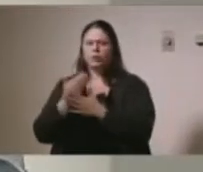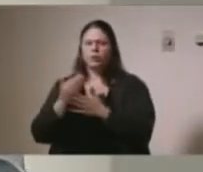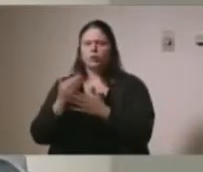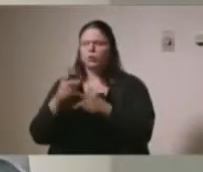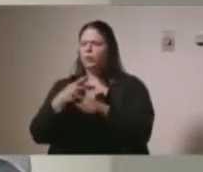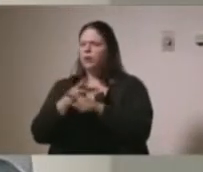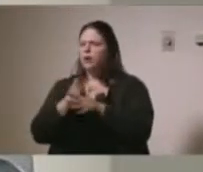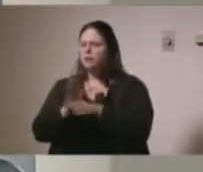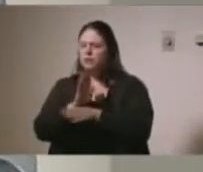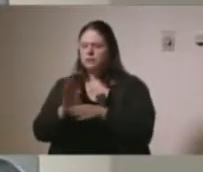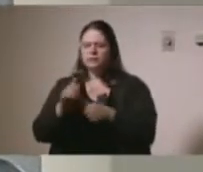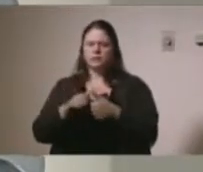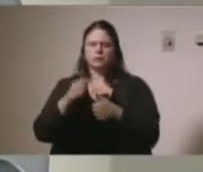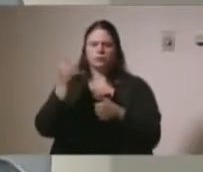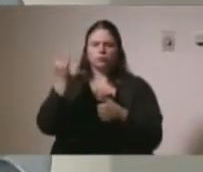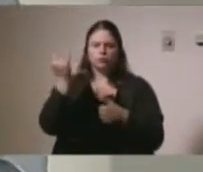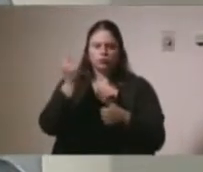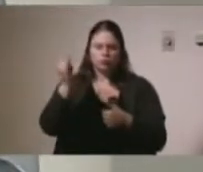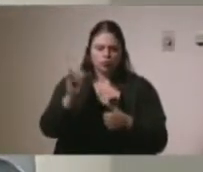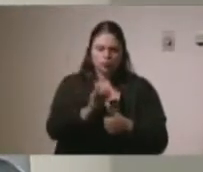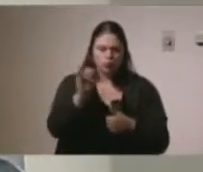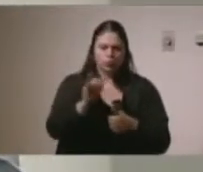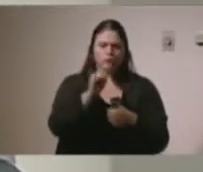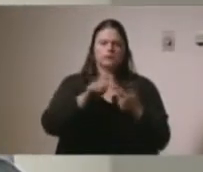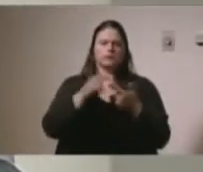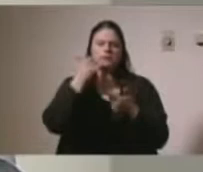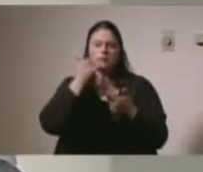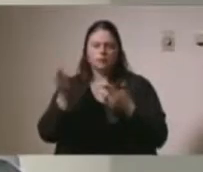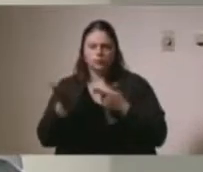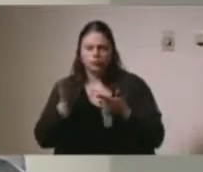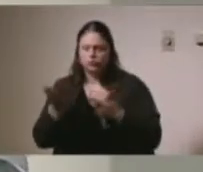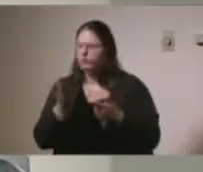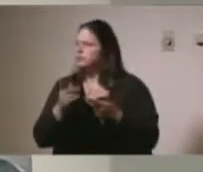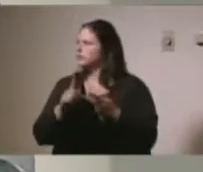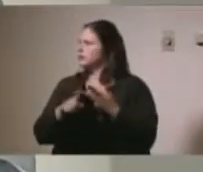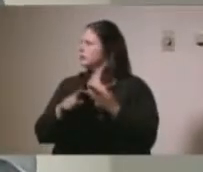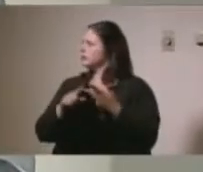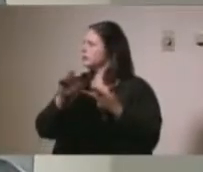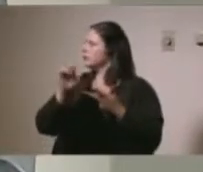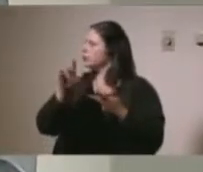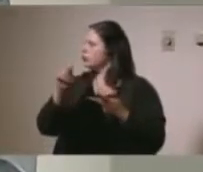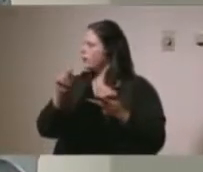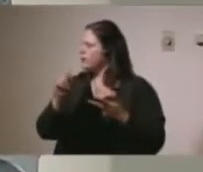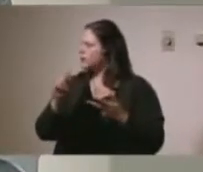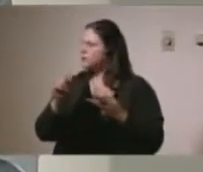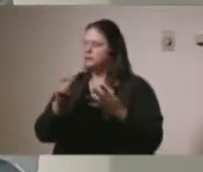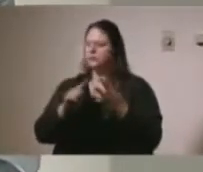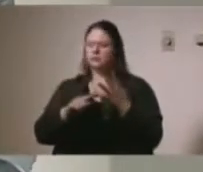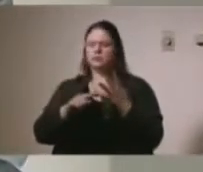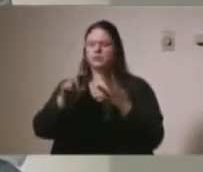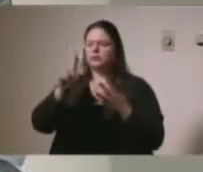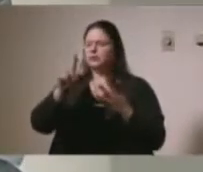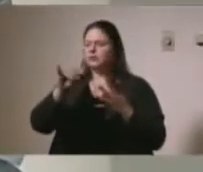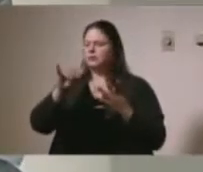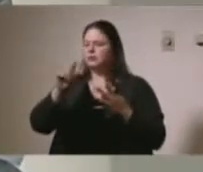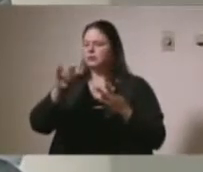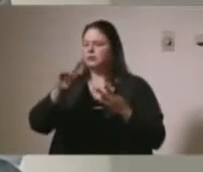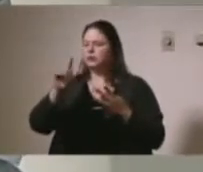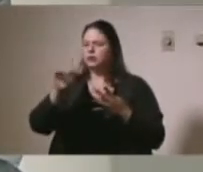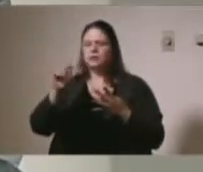insurance, telephone services, credit services, digitization, and other